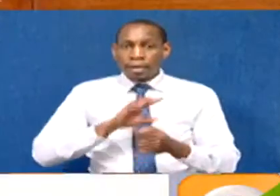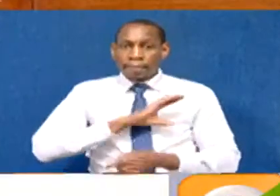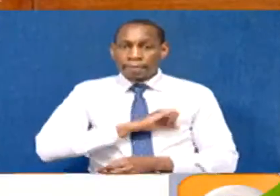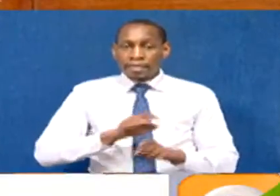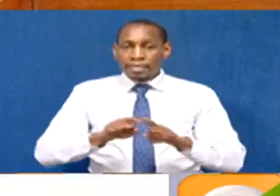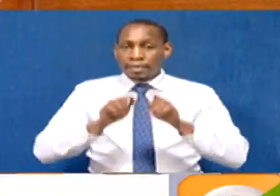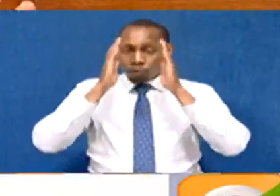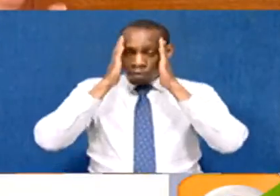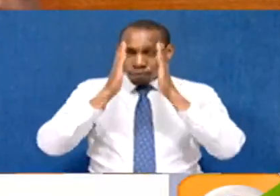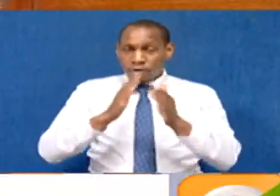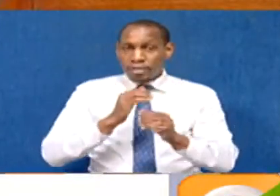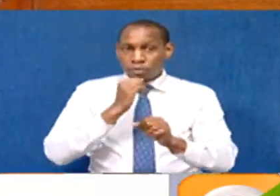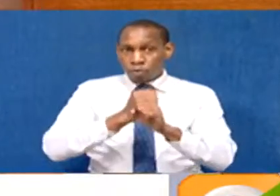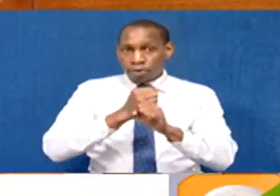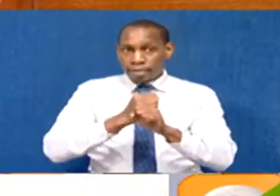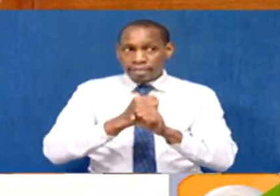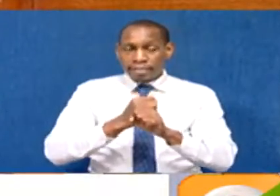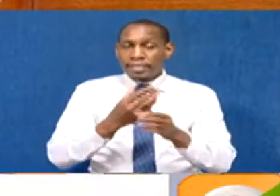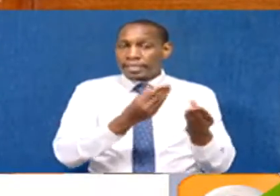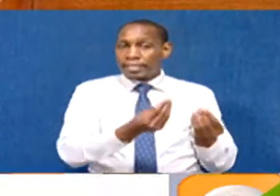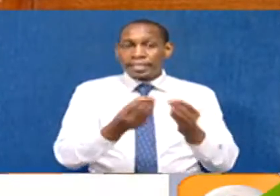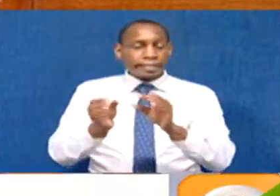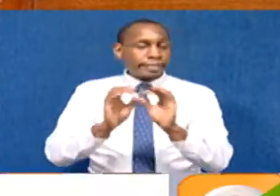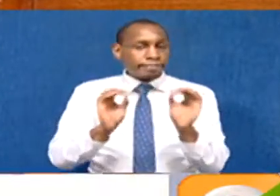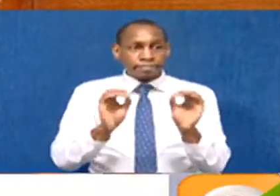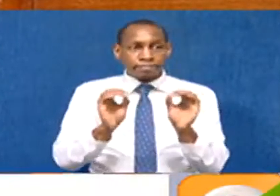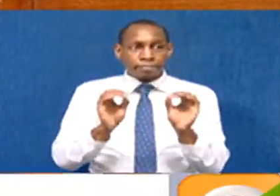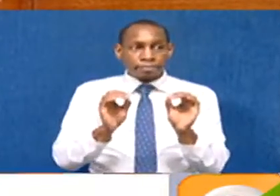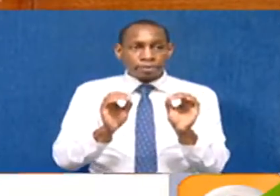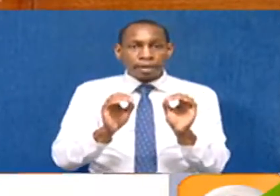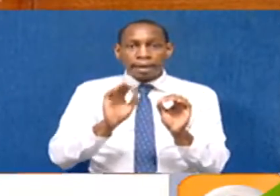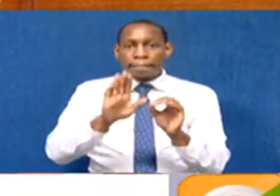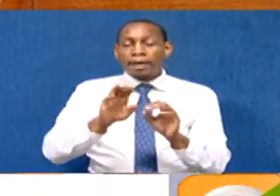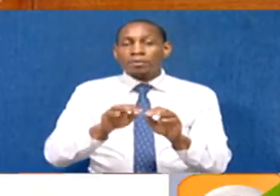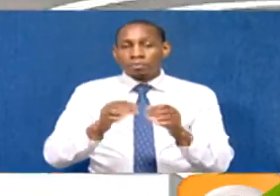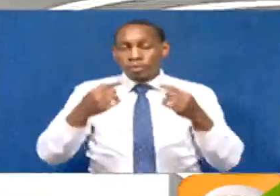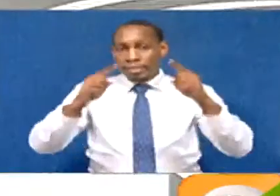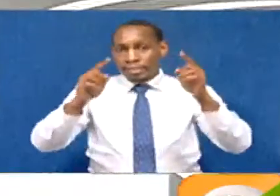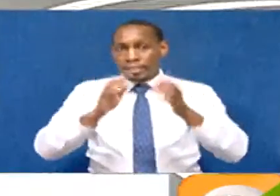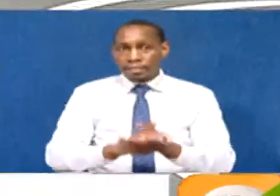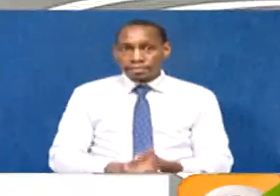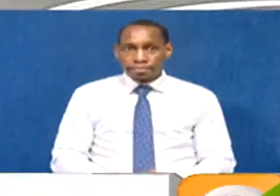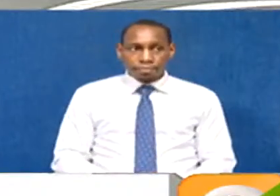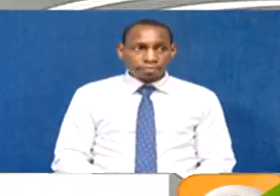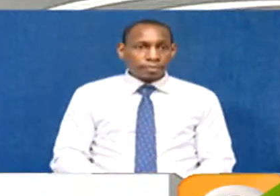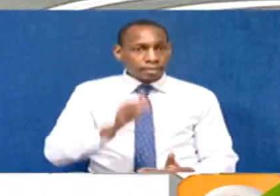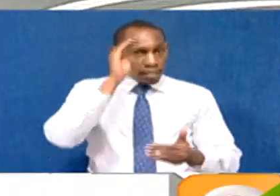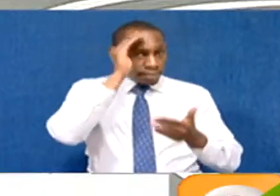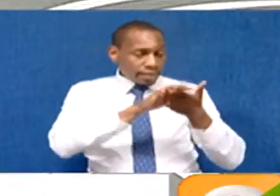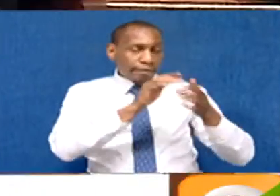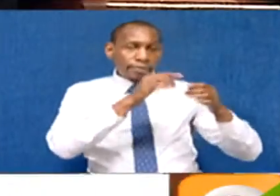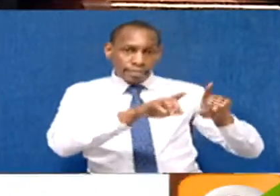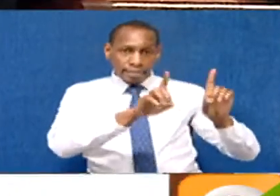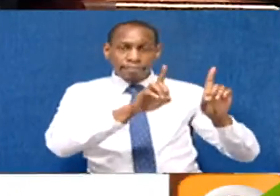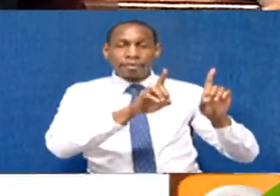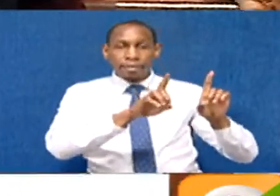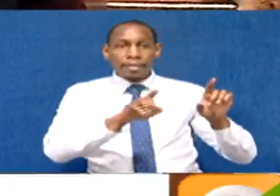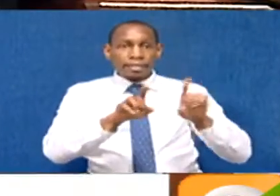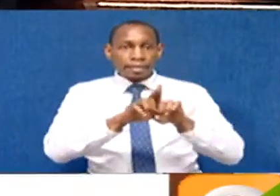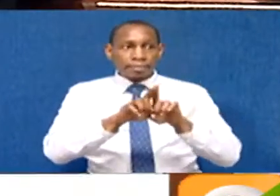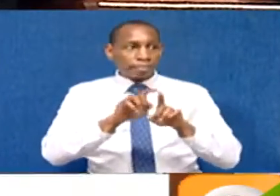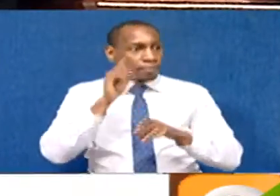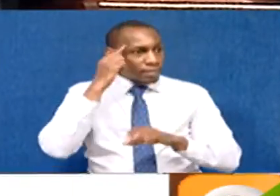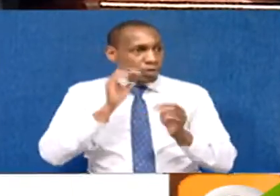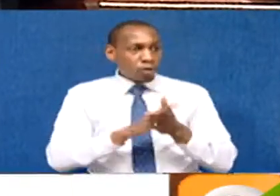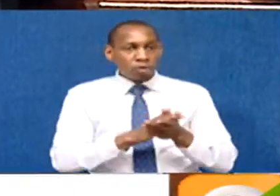be committed to the cause. It's not easy. They will manage. Yeah. So just believe in yourself and